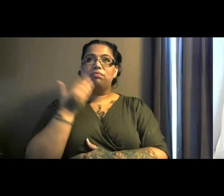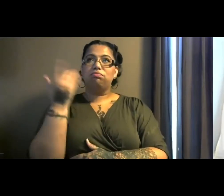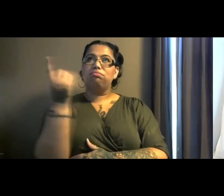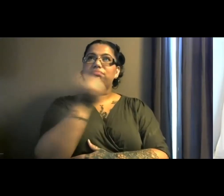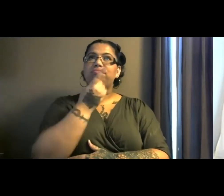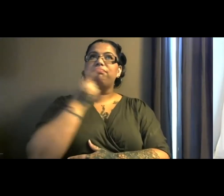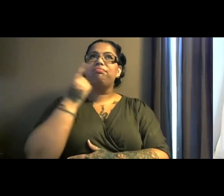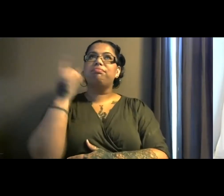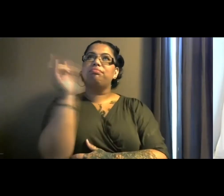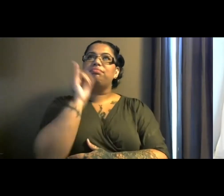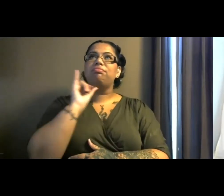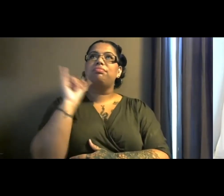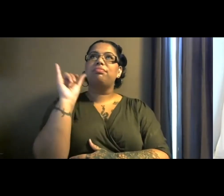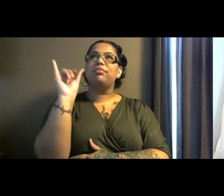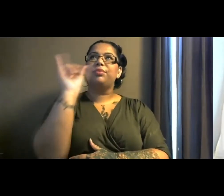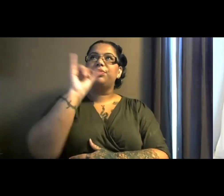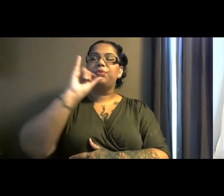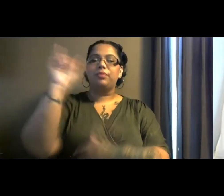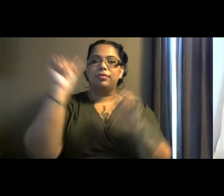Infinite